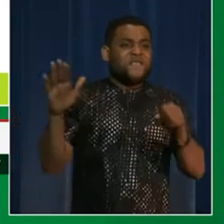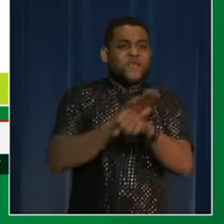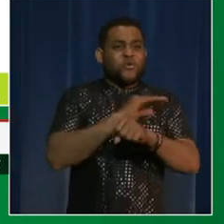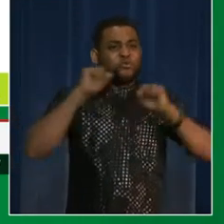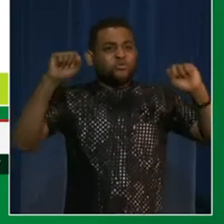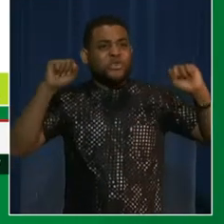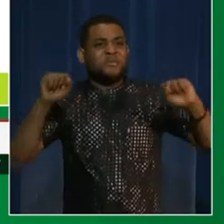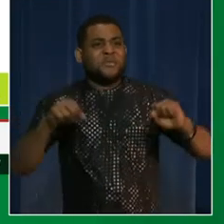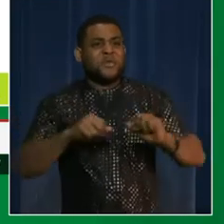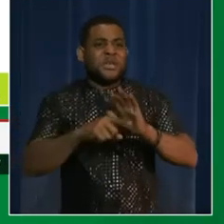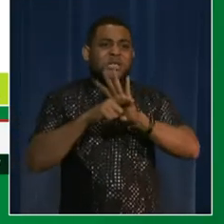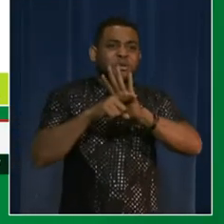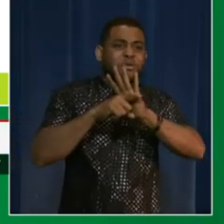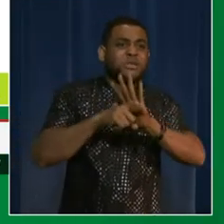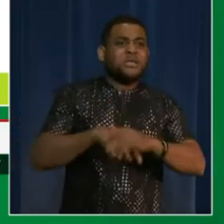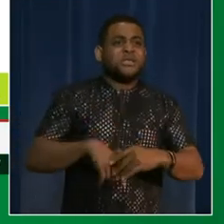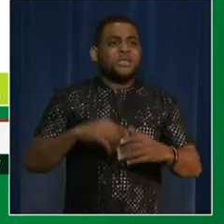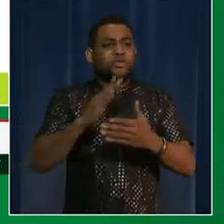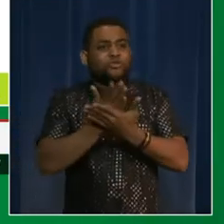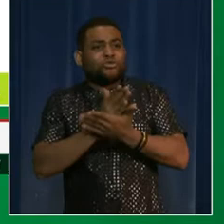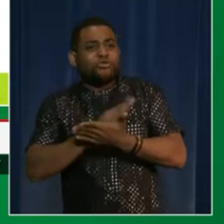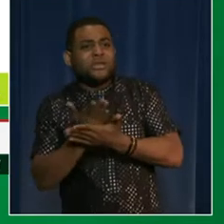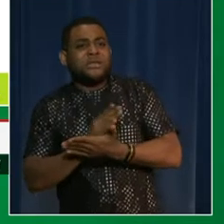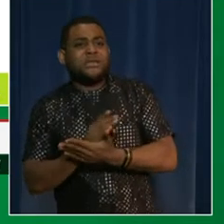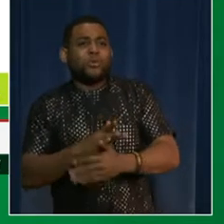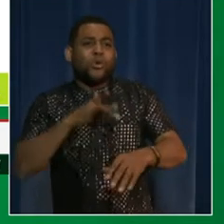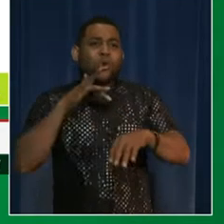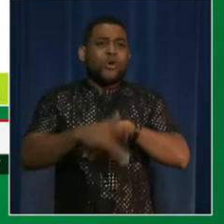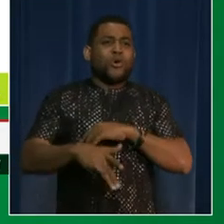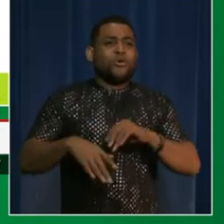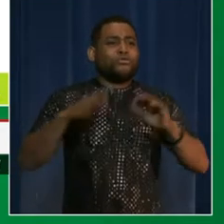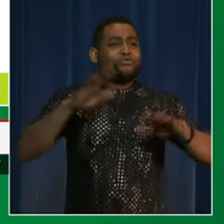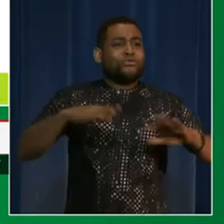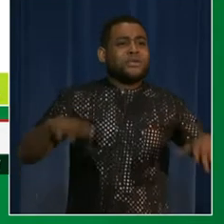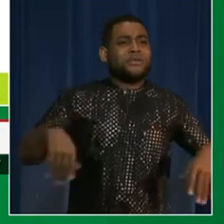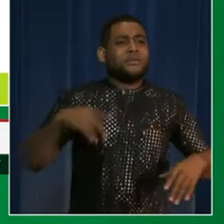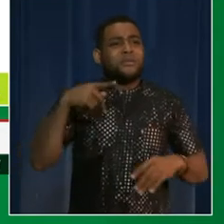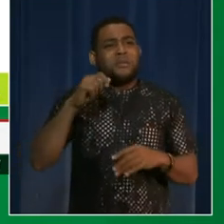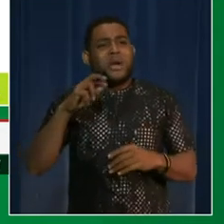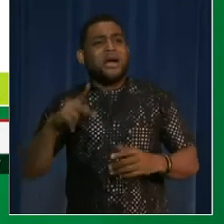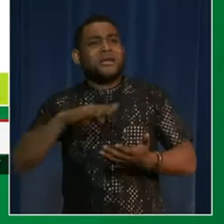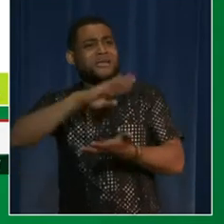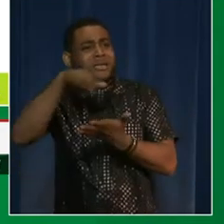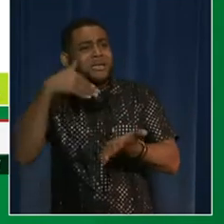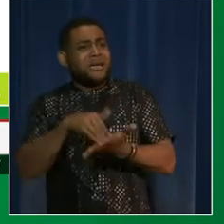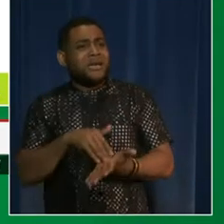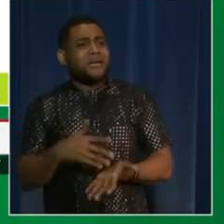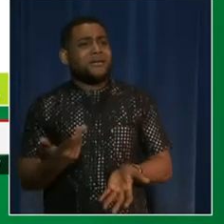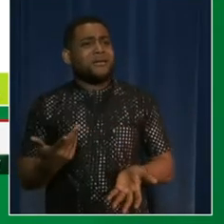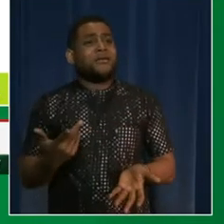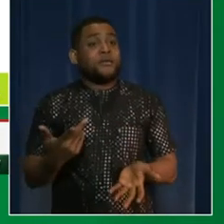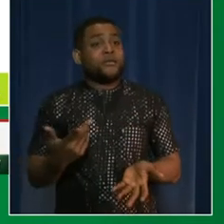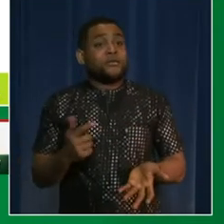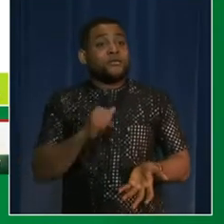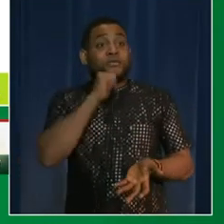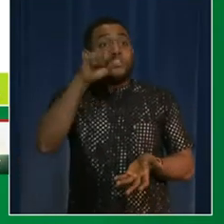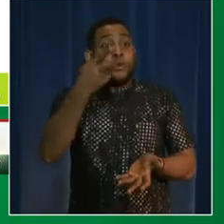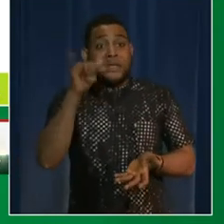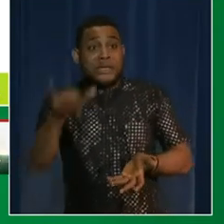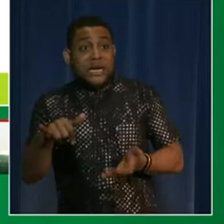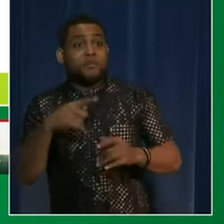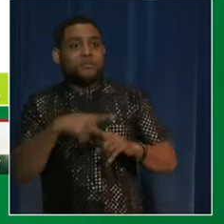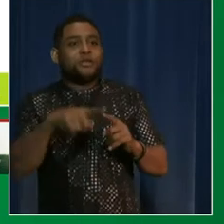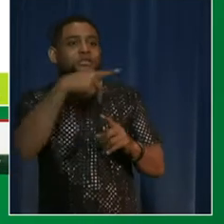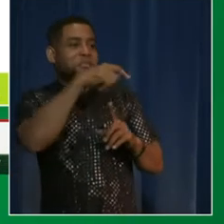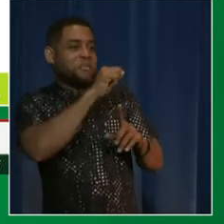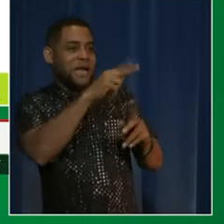also include an 8,000 square foot early childhood centers. But we're not just focusing on the facility. The park space, which was once the crown jewel